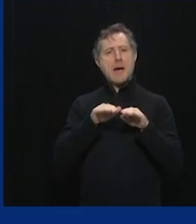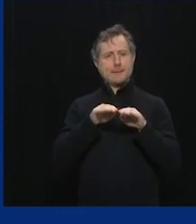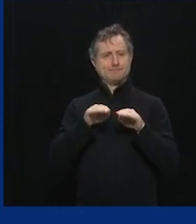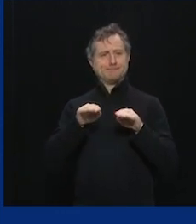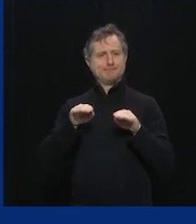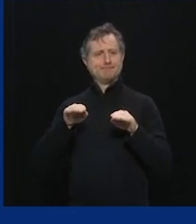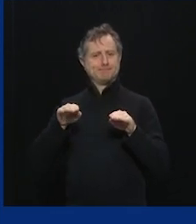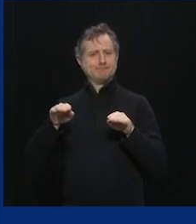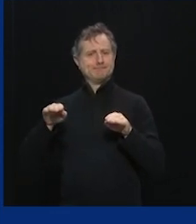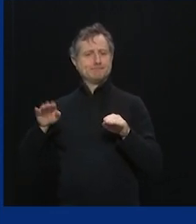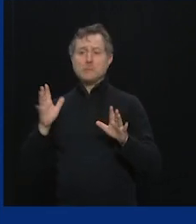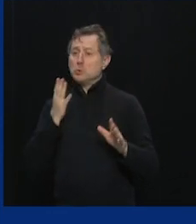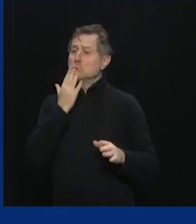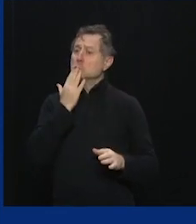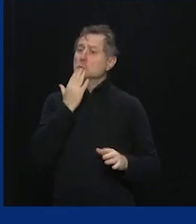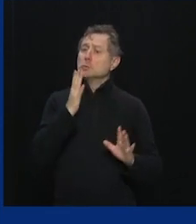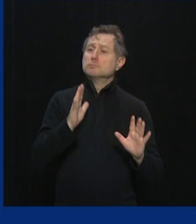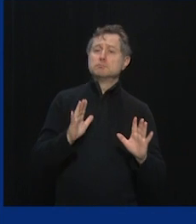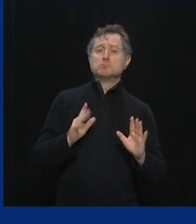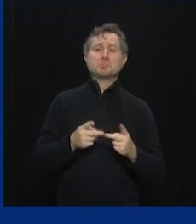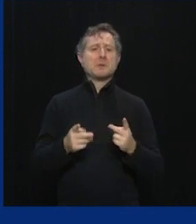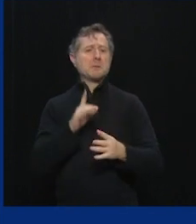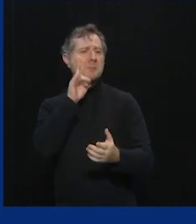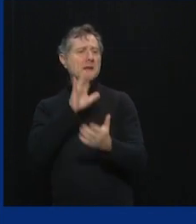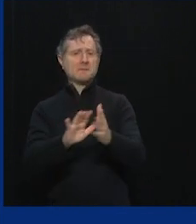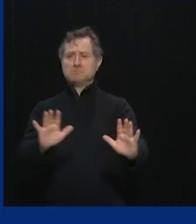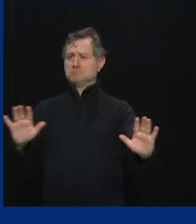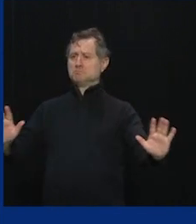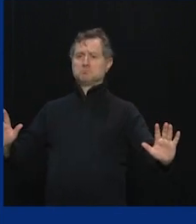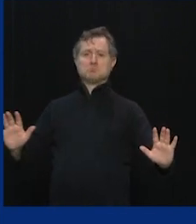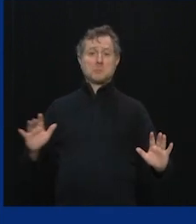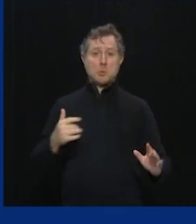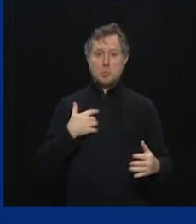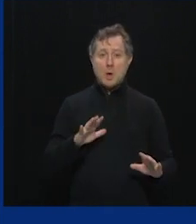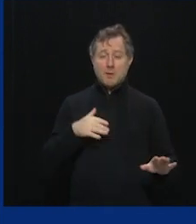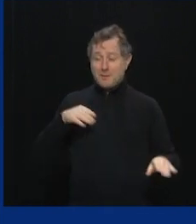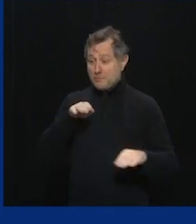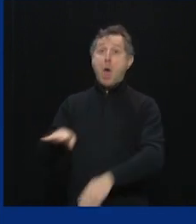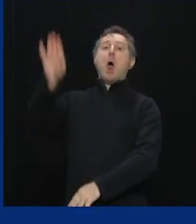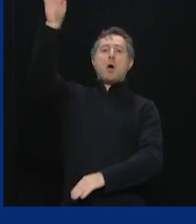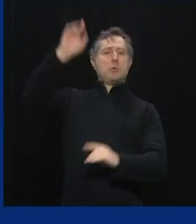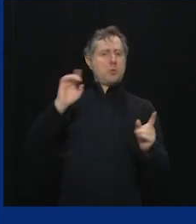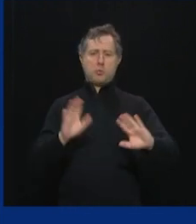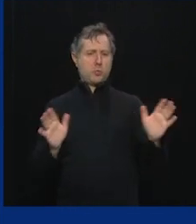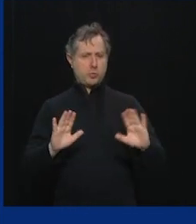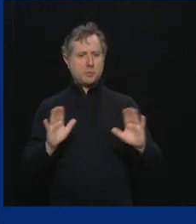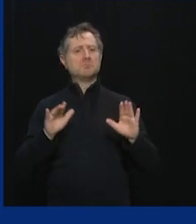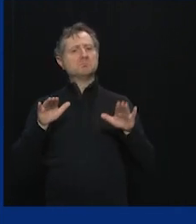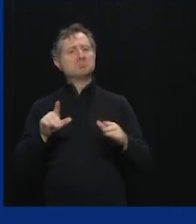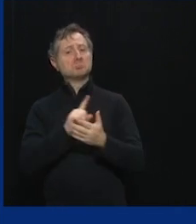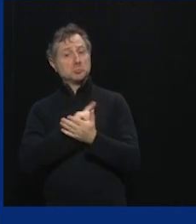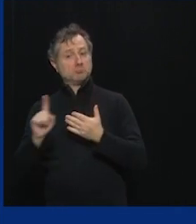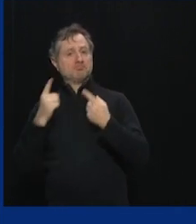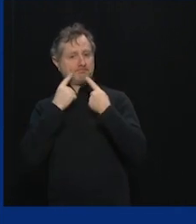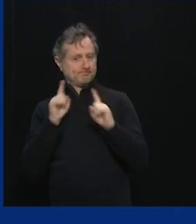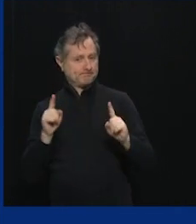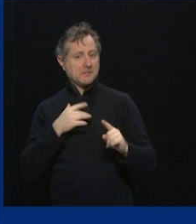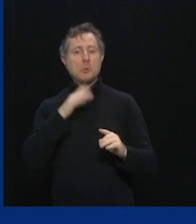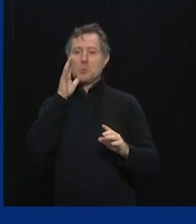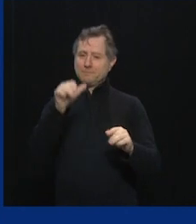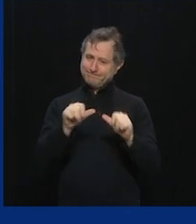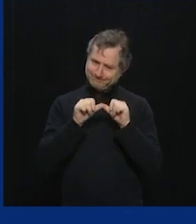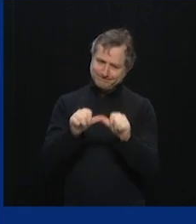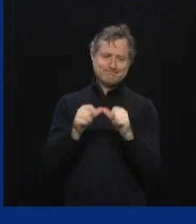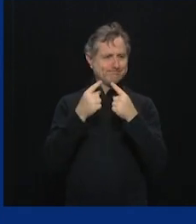place to be, I believe, rather than heading upwards. But you've heard me say it every week. I'm going to continue saying it. We are heading